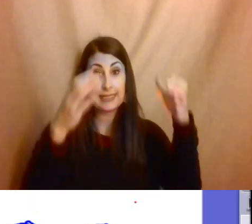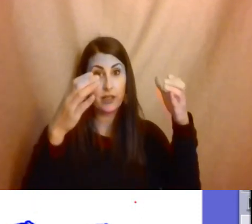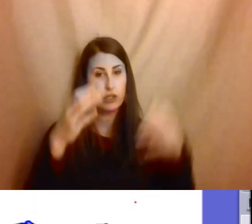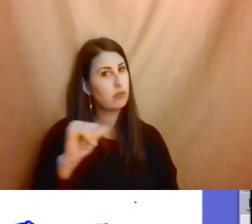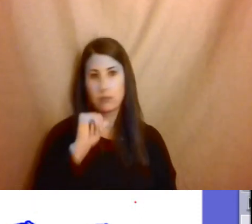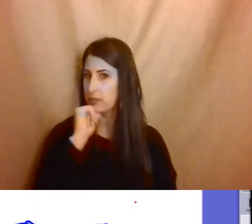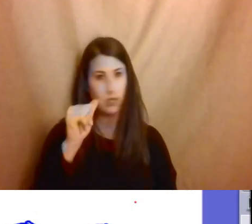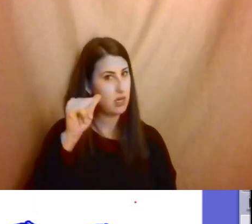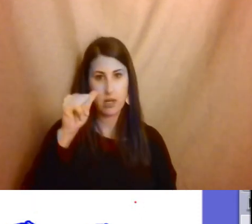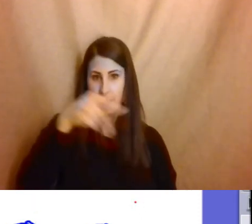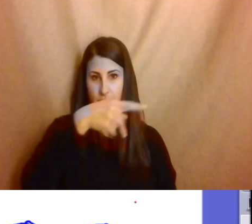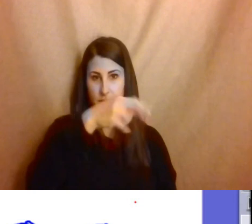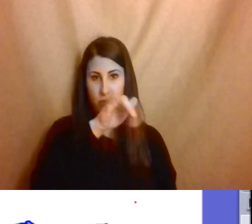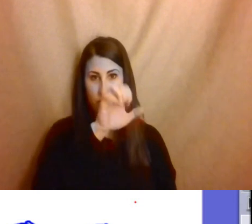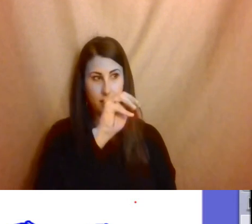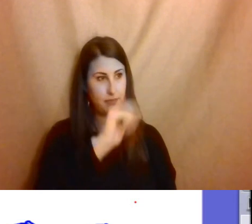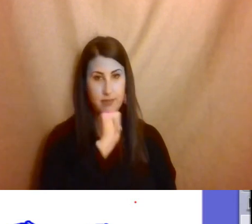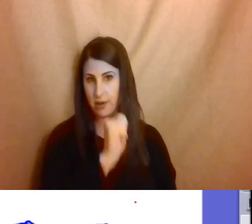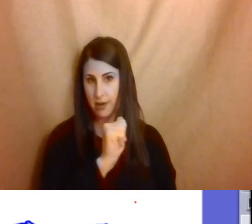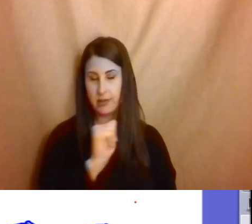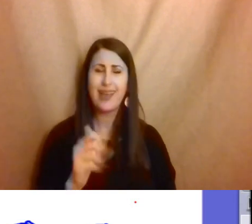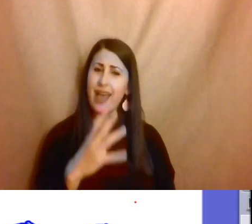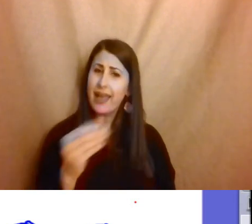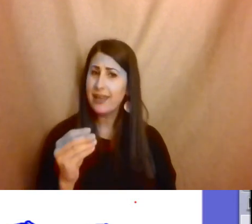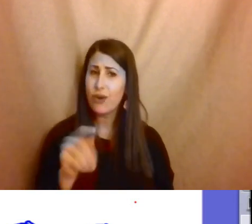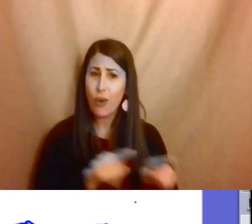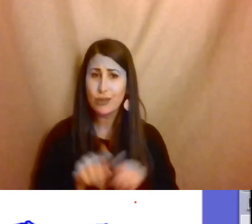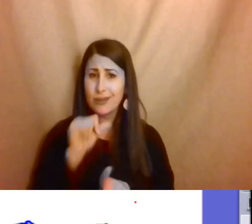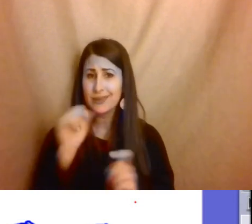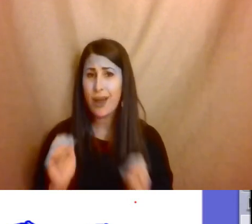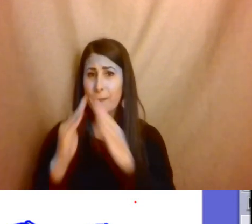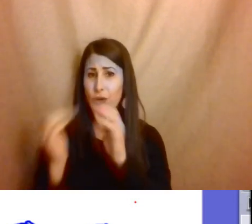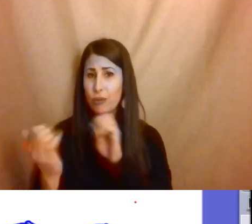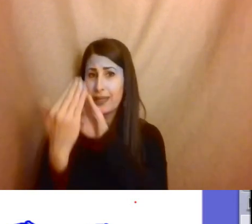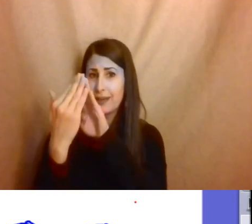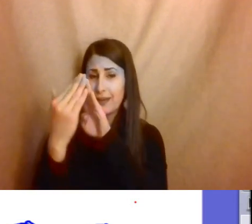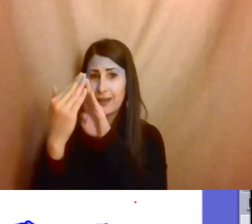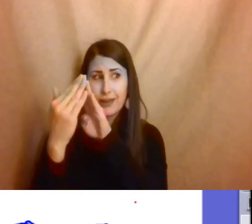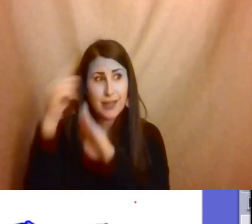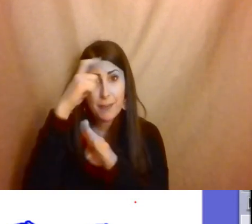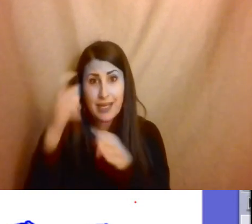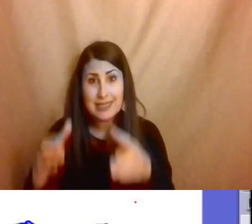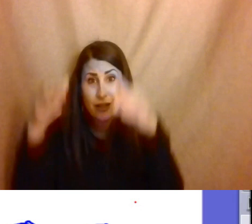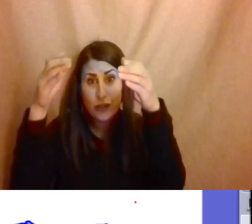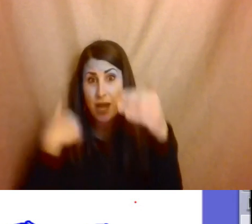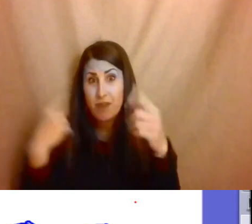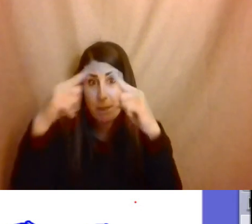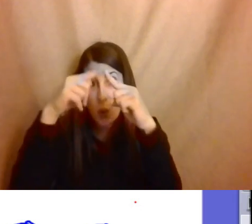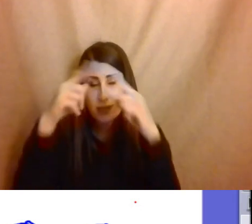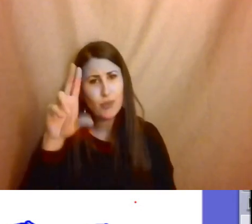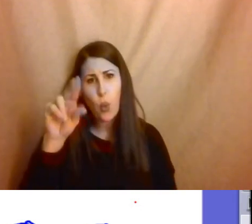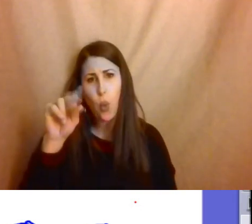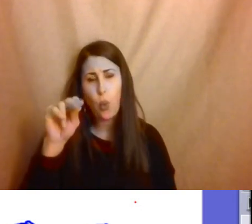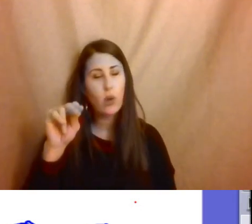Cylinder is not a prism. All right, it's not a pyramid. Pyramids come up to a point. There's no point here. All right, so it's not